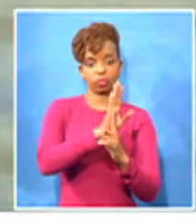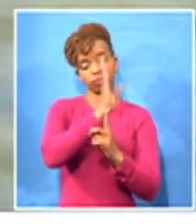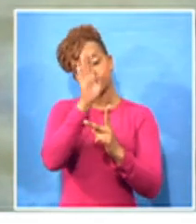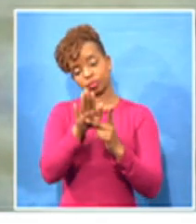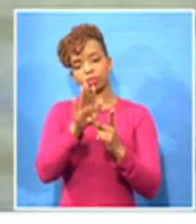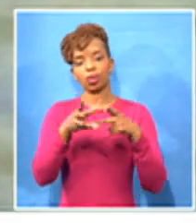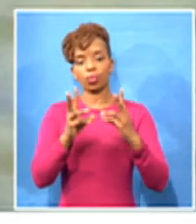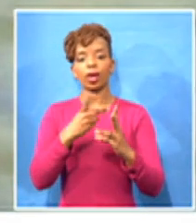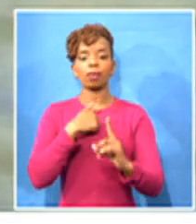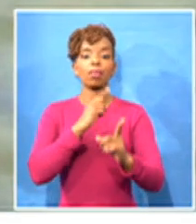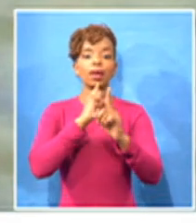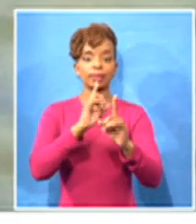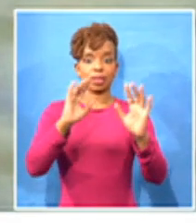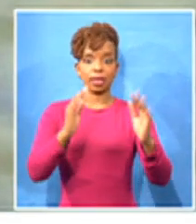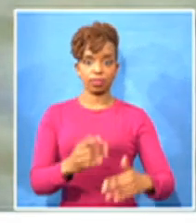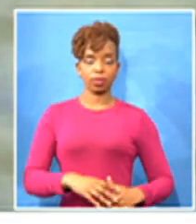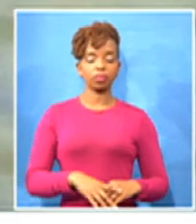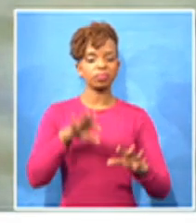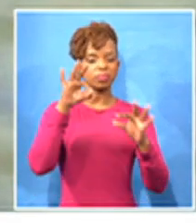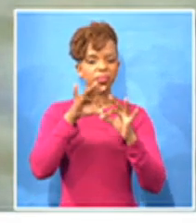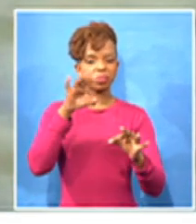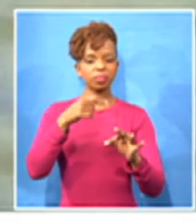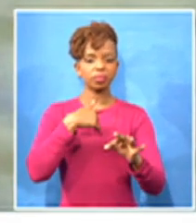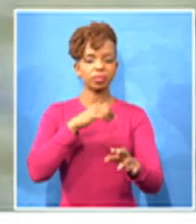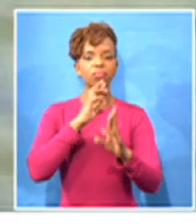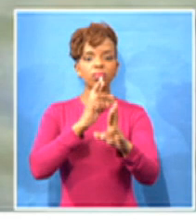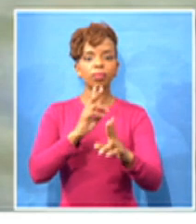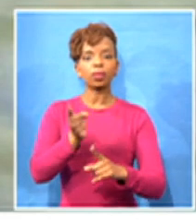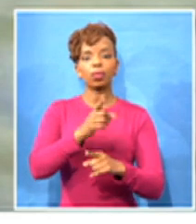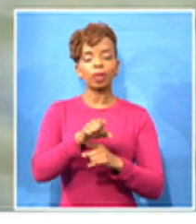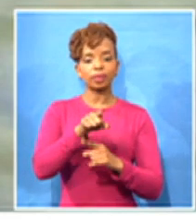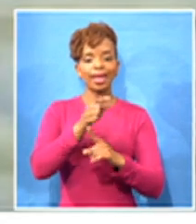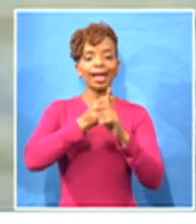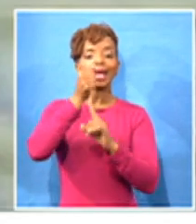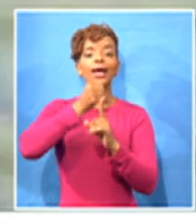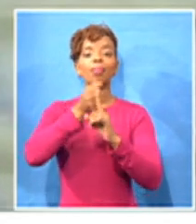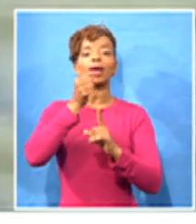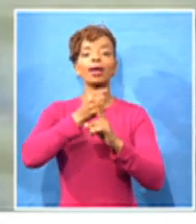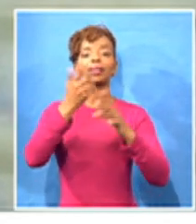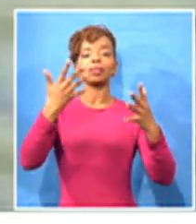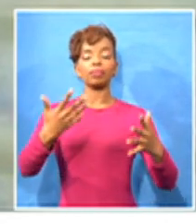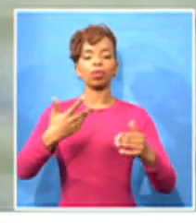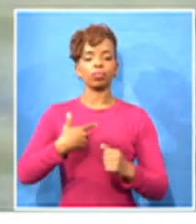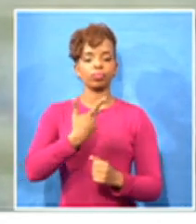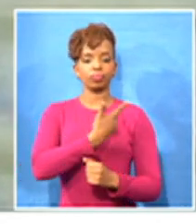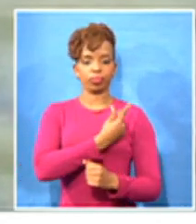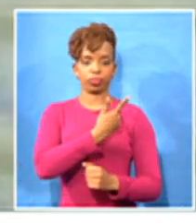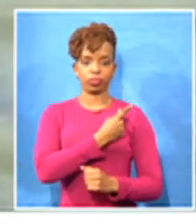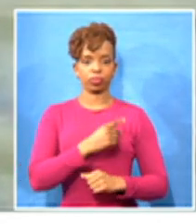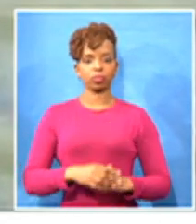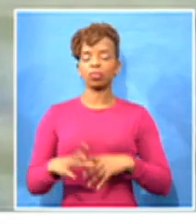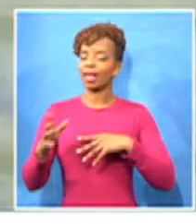is specifically in response to the vaccination campaign. To any parent, to